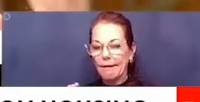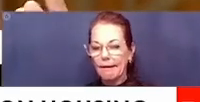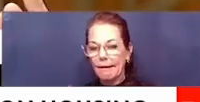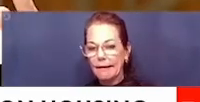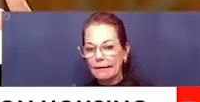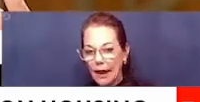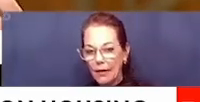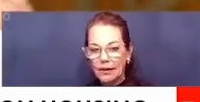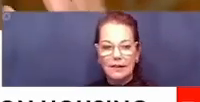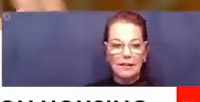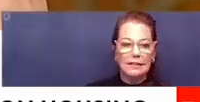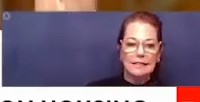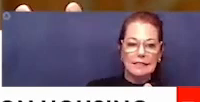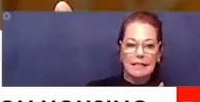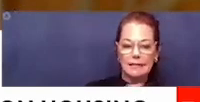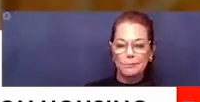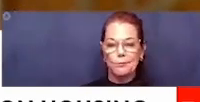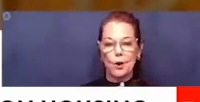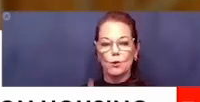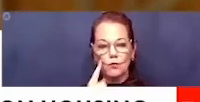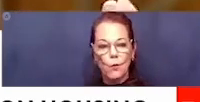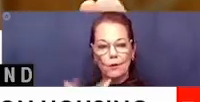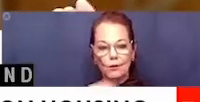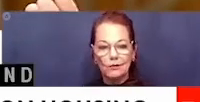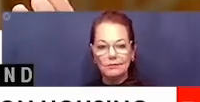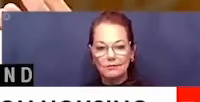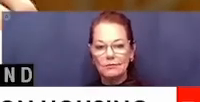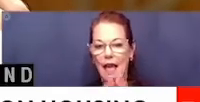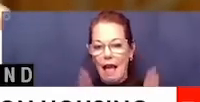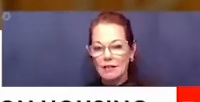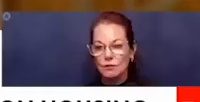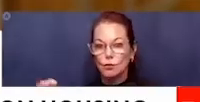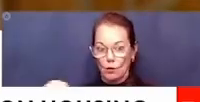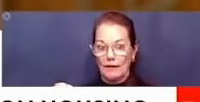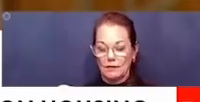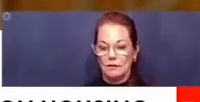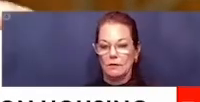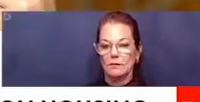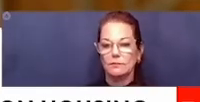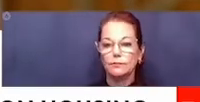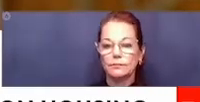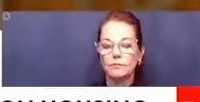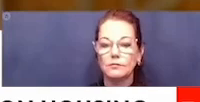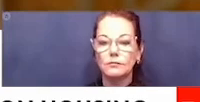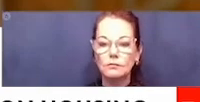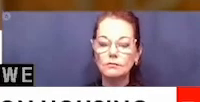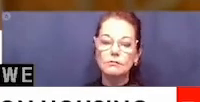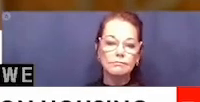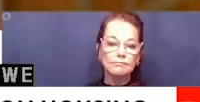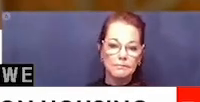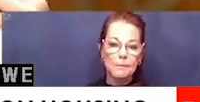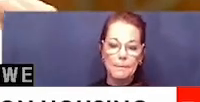affordable, accessible, and inclusive housing crisis that we have. It is essential that